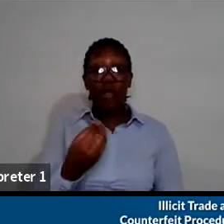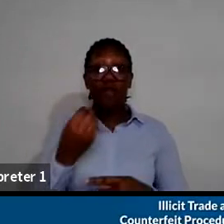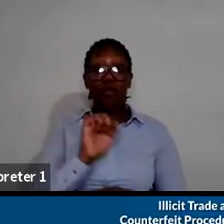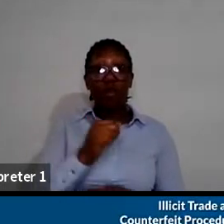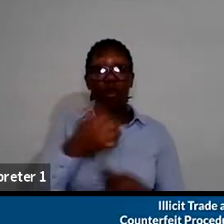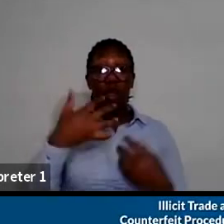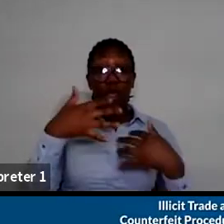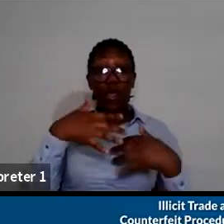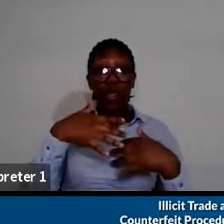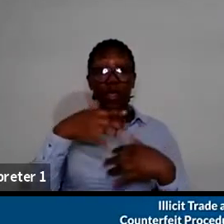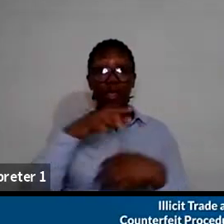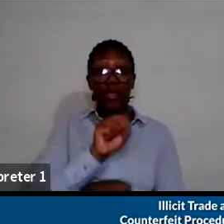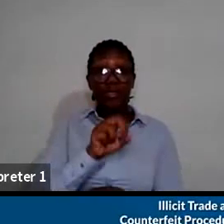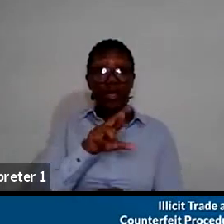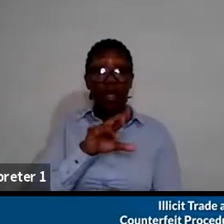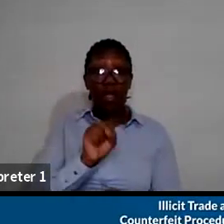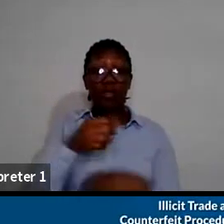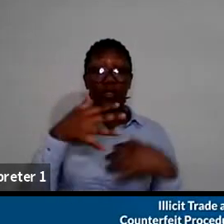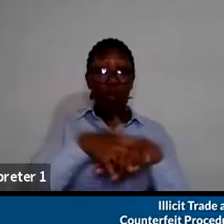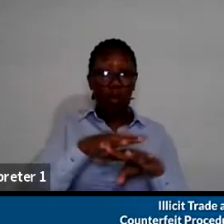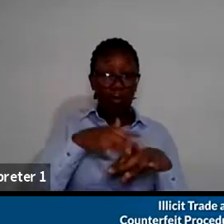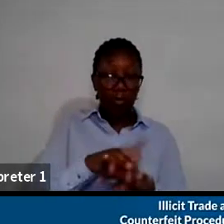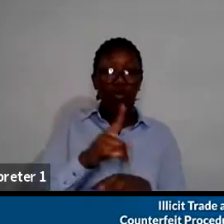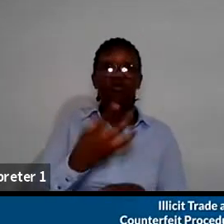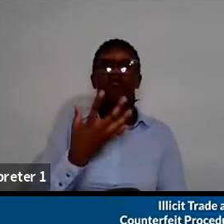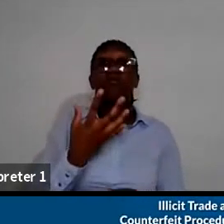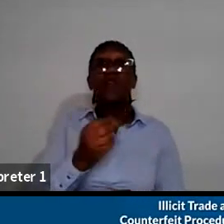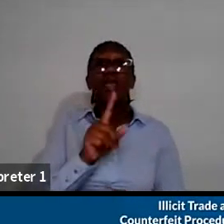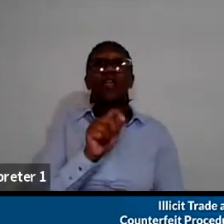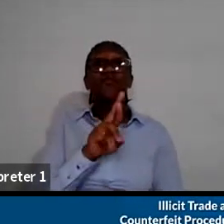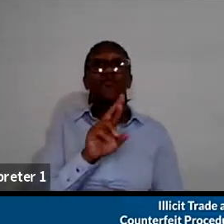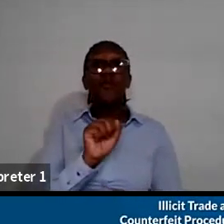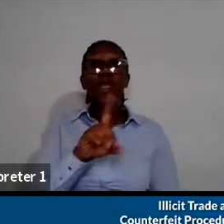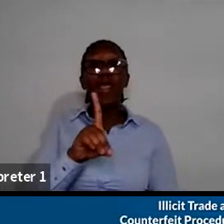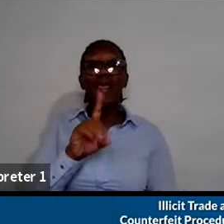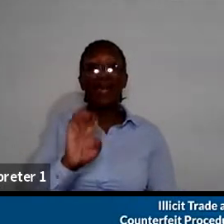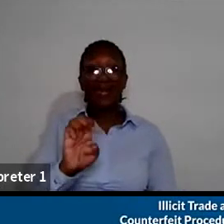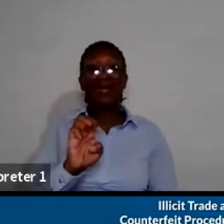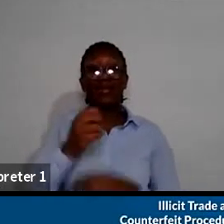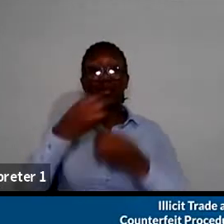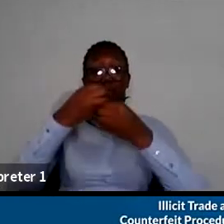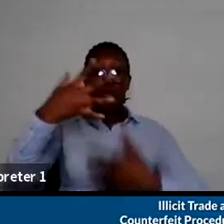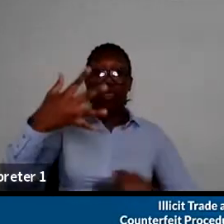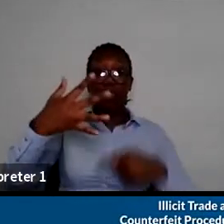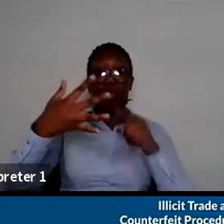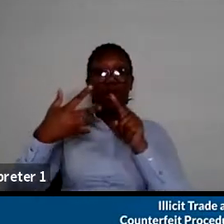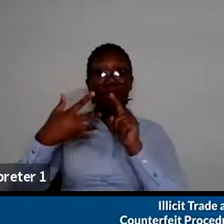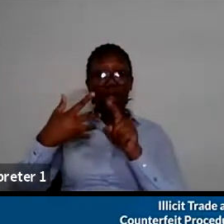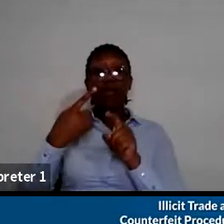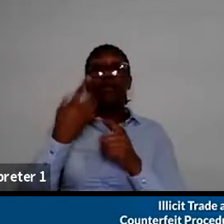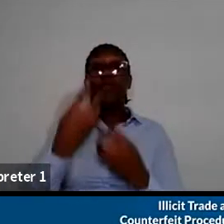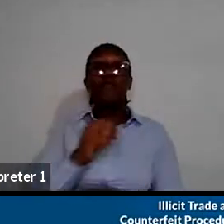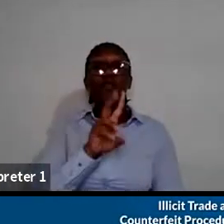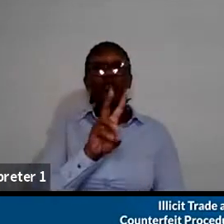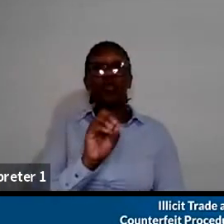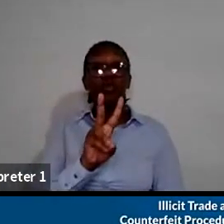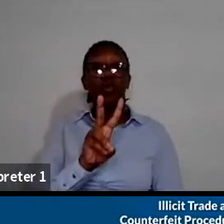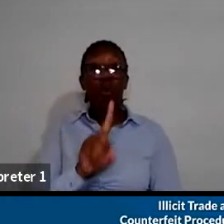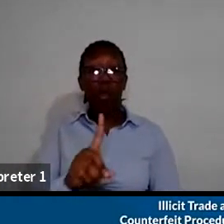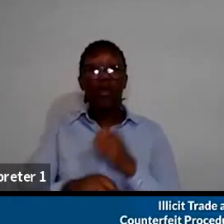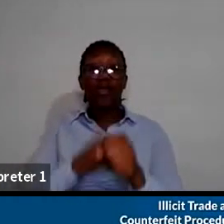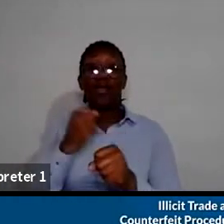webpage under trade statistics, you should be able to find the relevant statistics for the 2021 tax